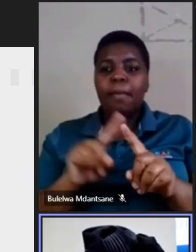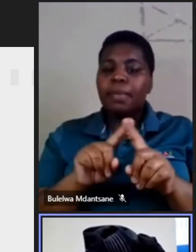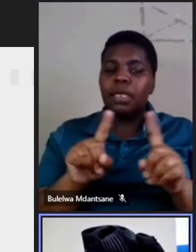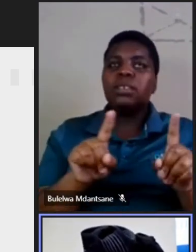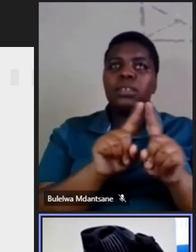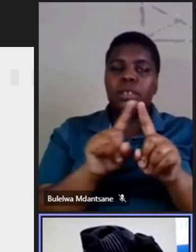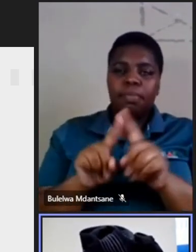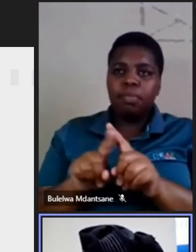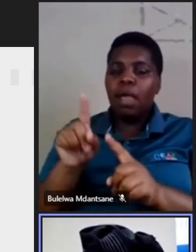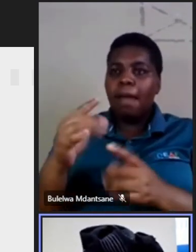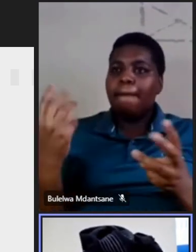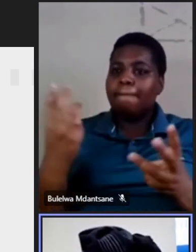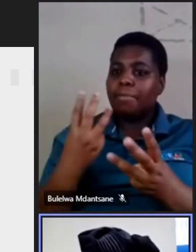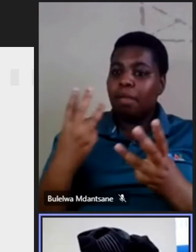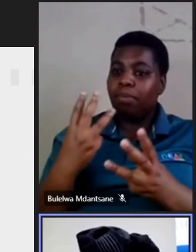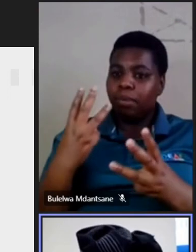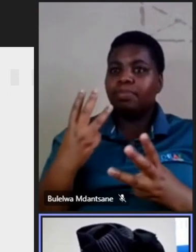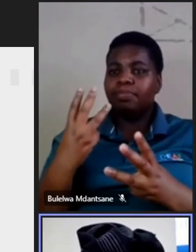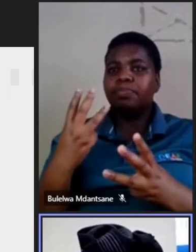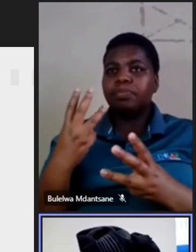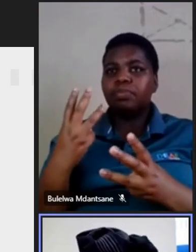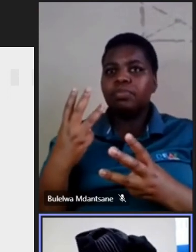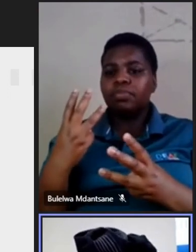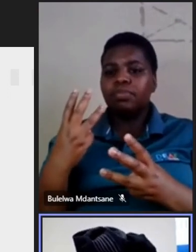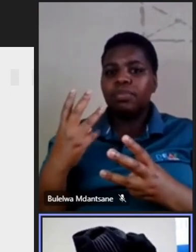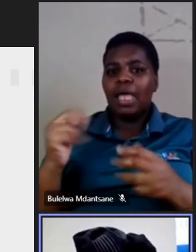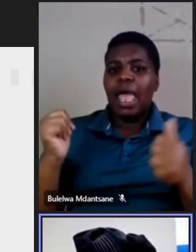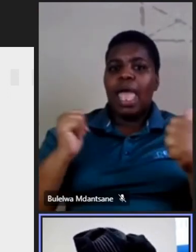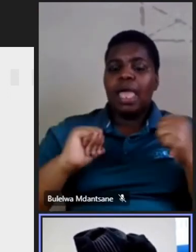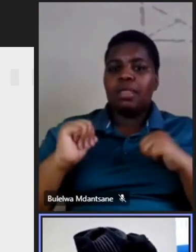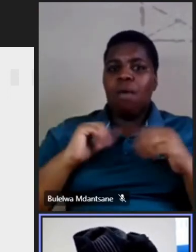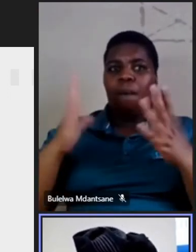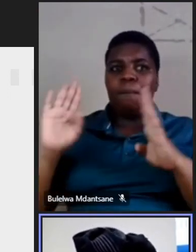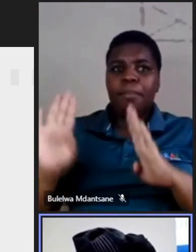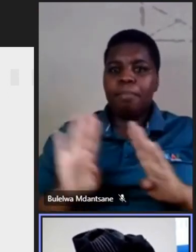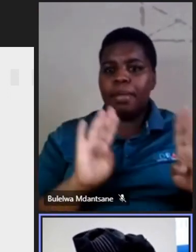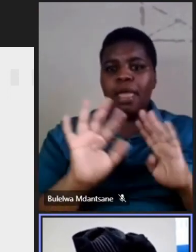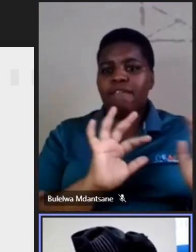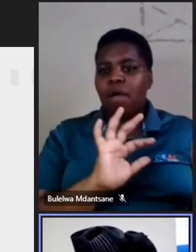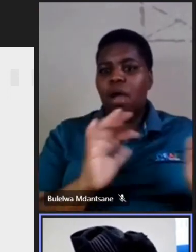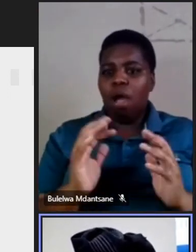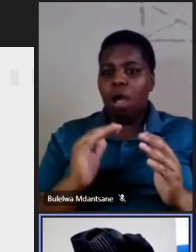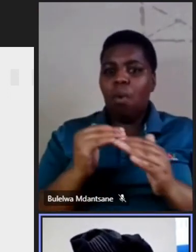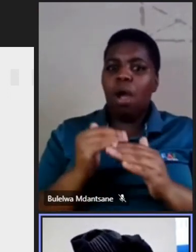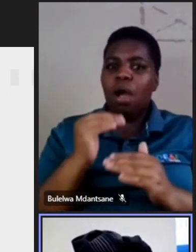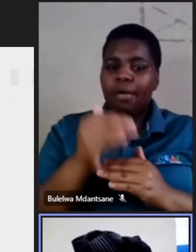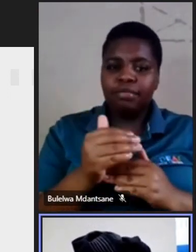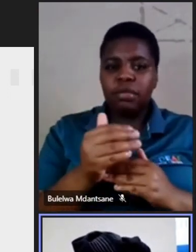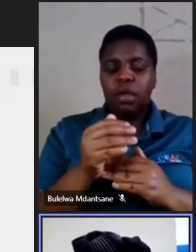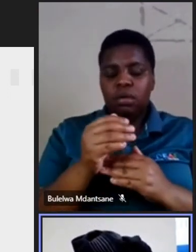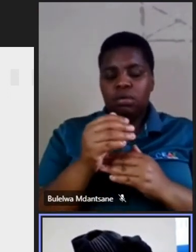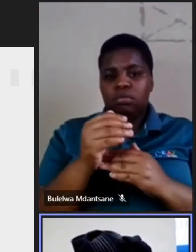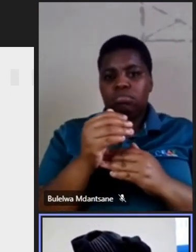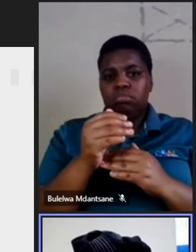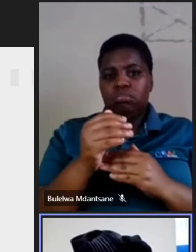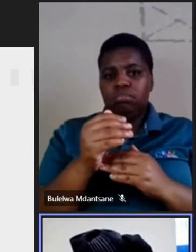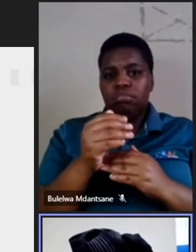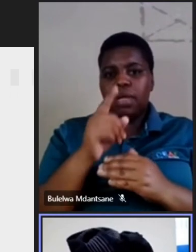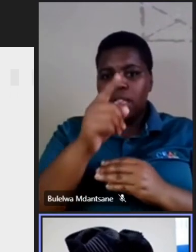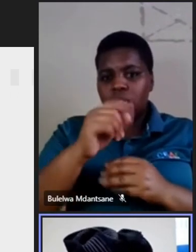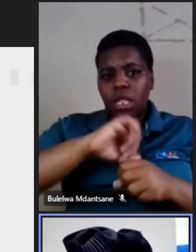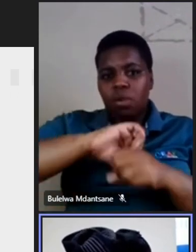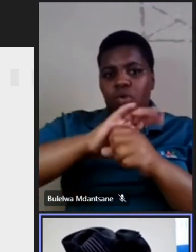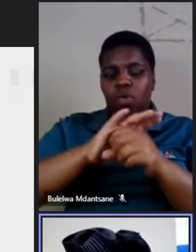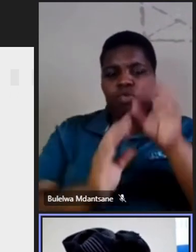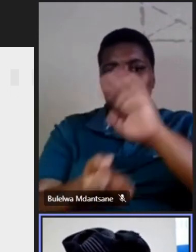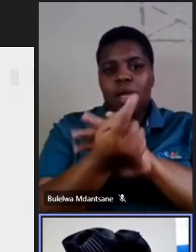have responded creatively and developed intervention to strengthen inclusive progress in the years